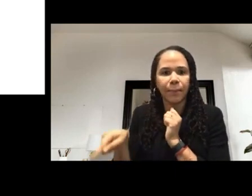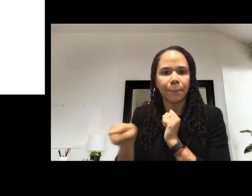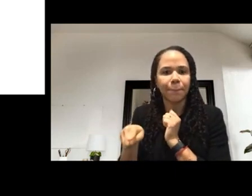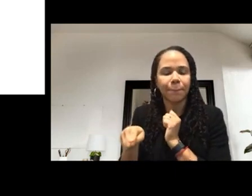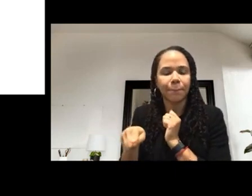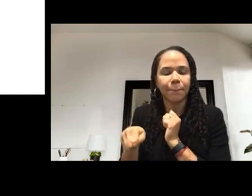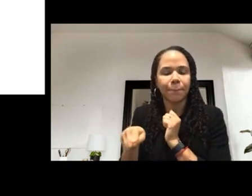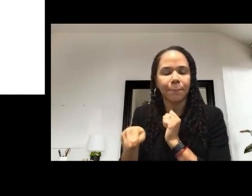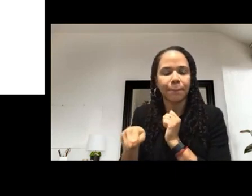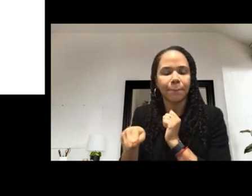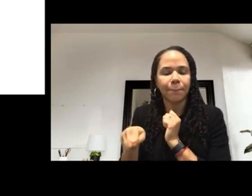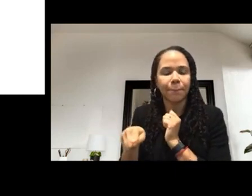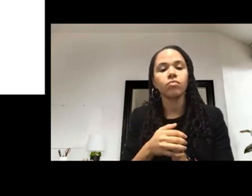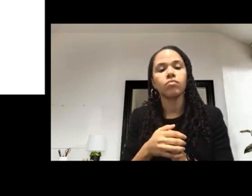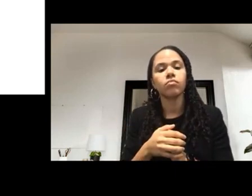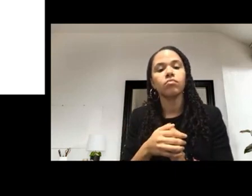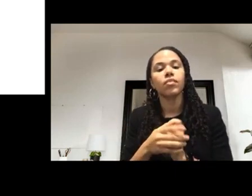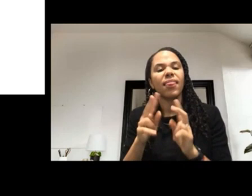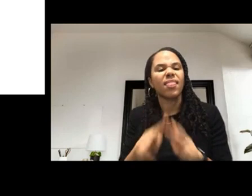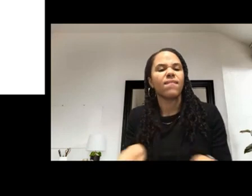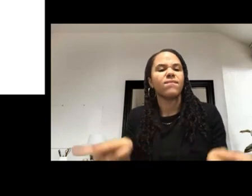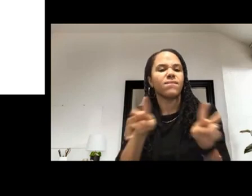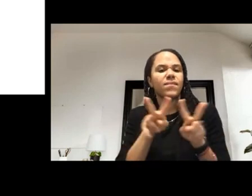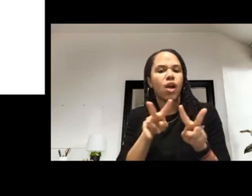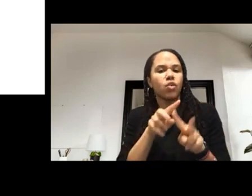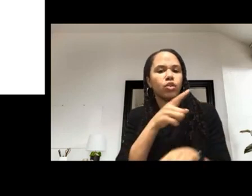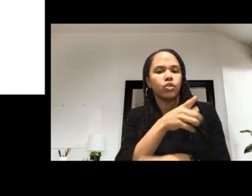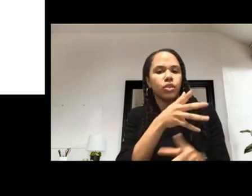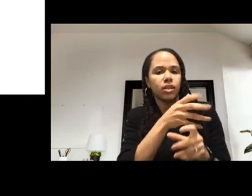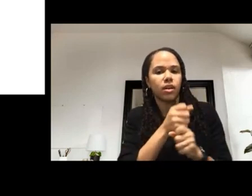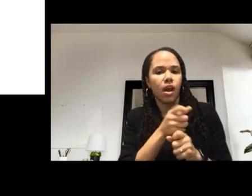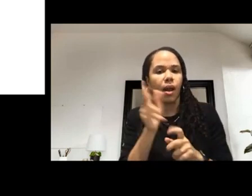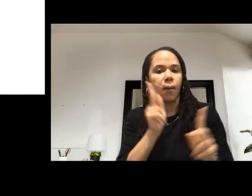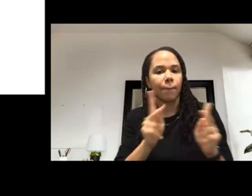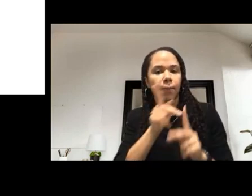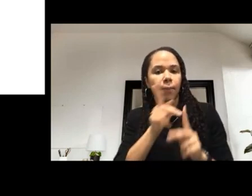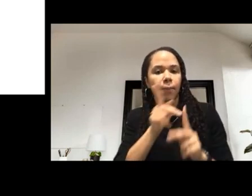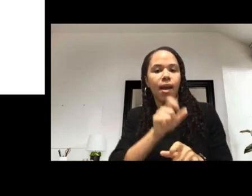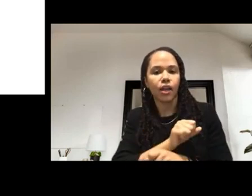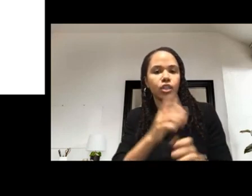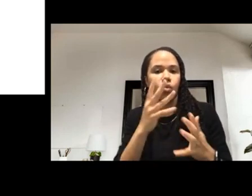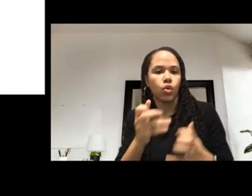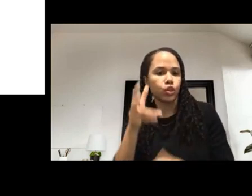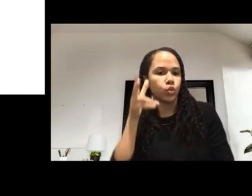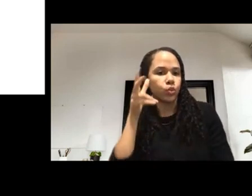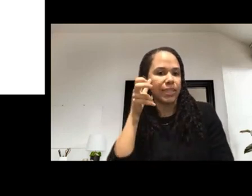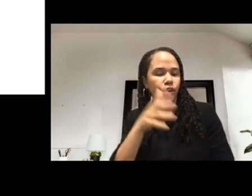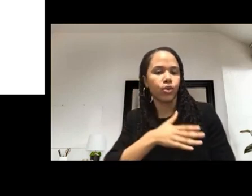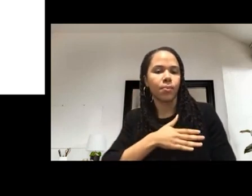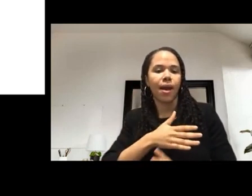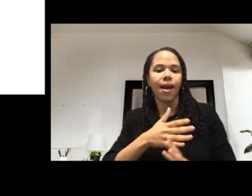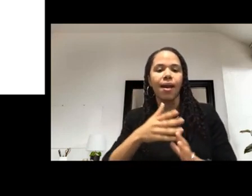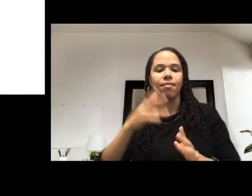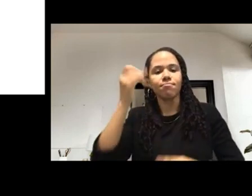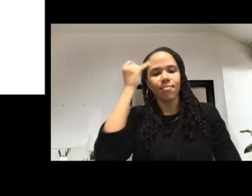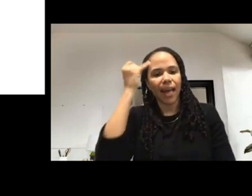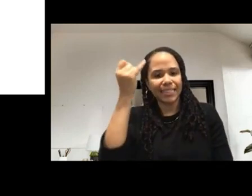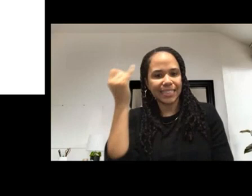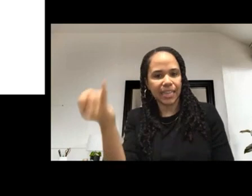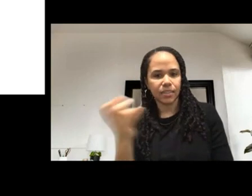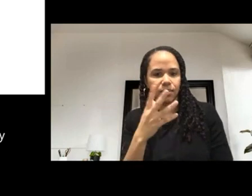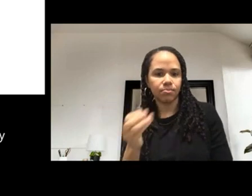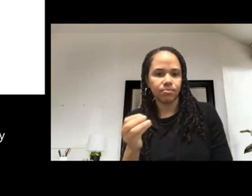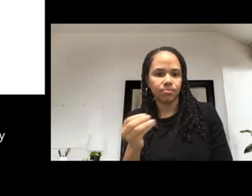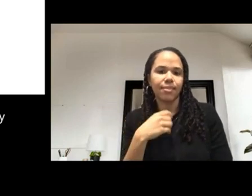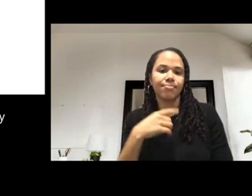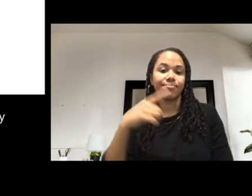value did you really get out of this course? She said, well, people actually do want to hear my ideas. They do want to hear my input. And sometimes they do think